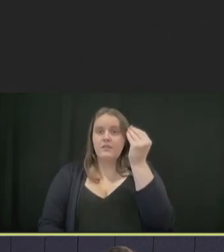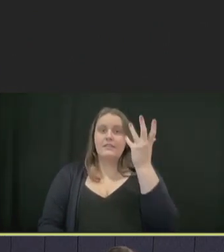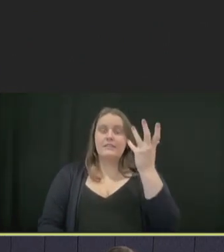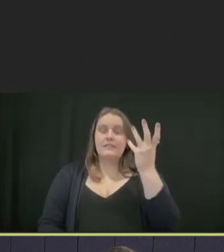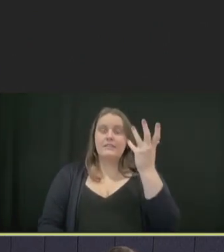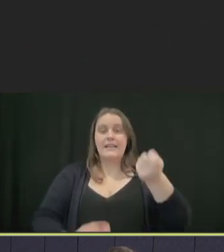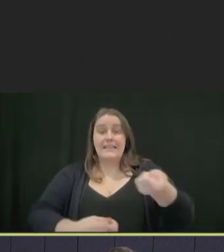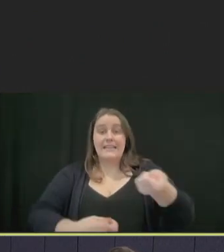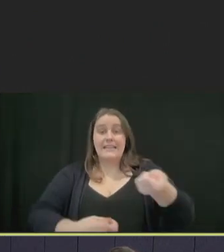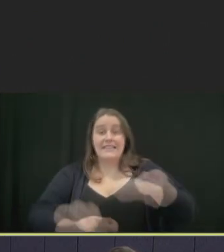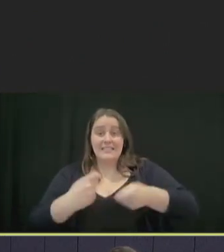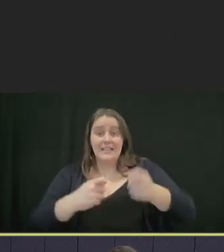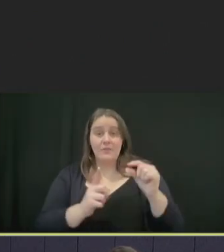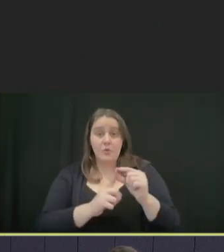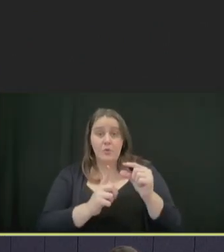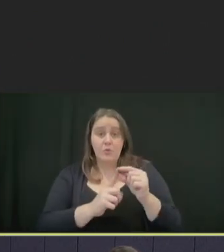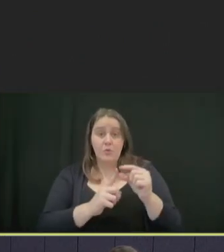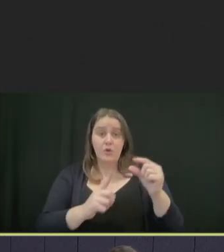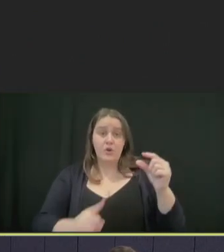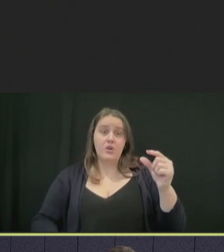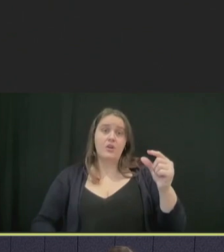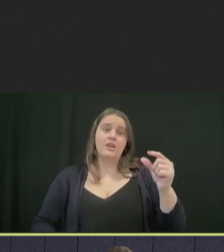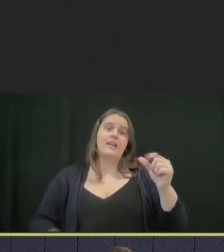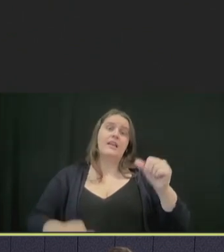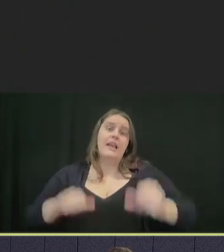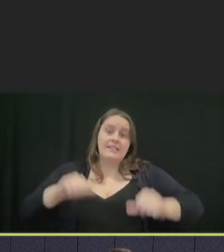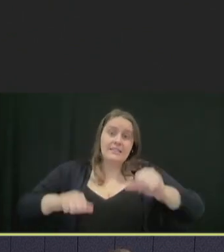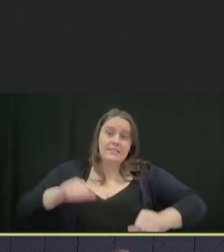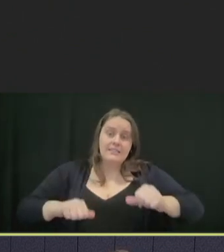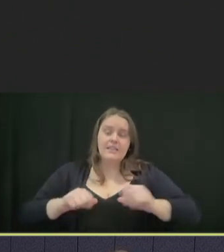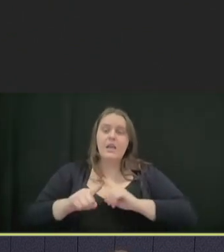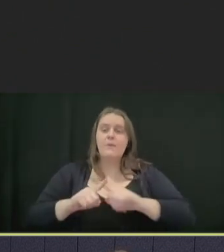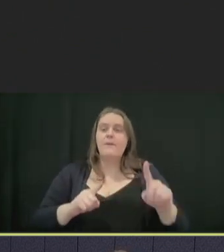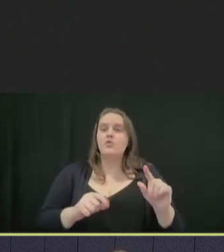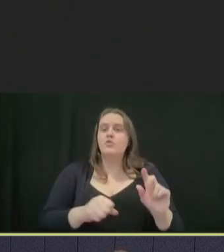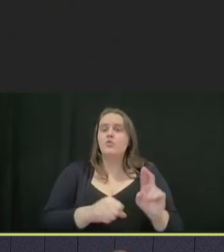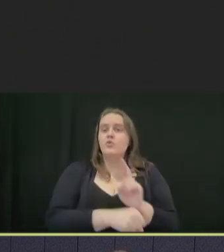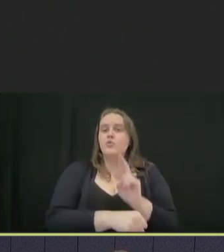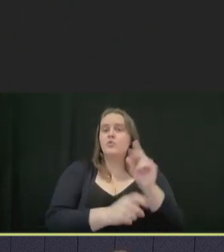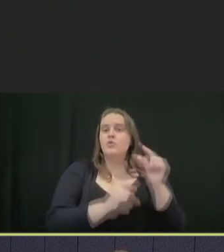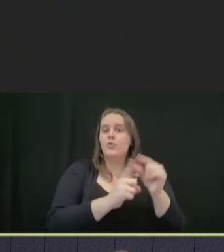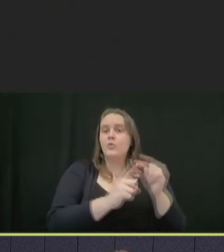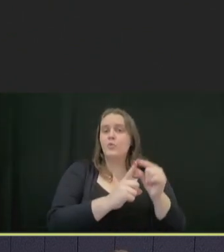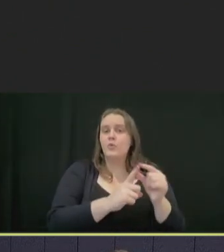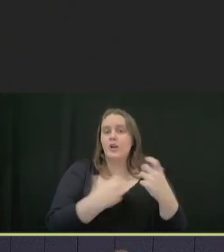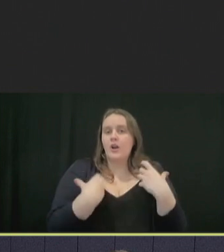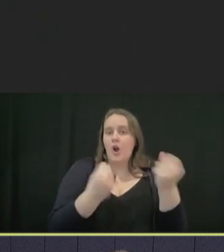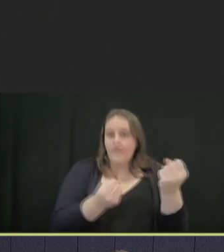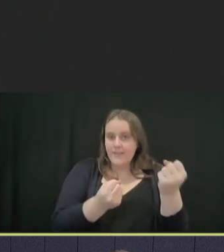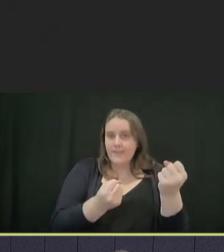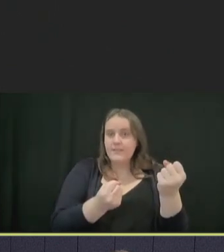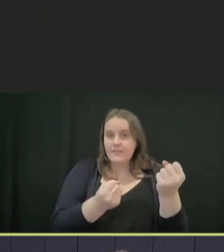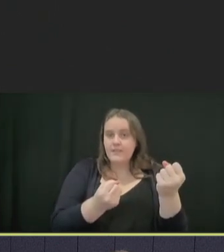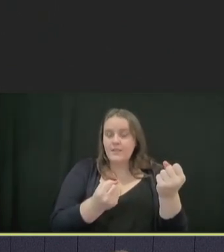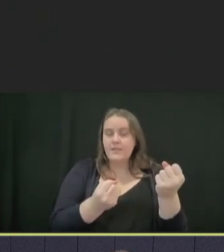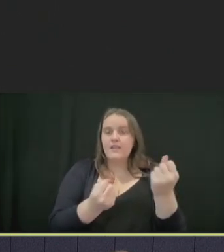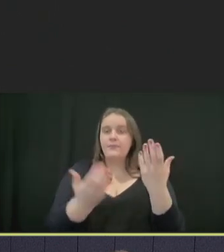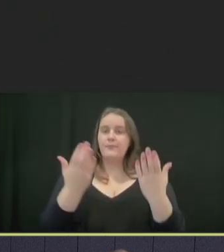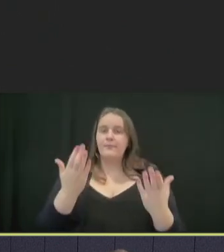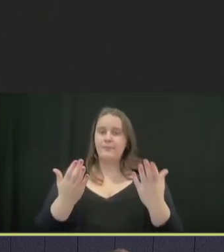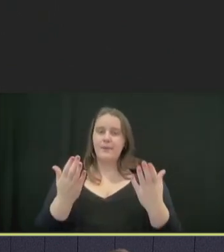hesitancy to use confidence and to continue that language throughout. And then as well as maybe further